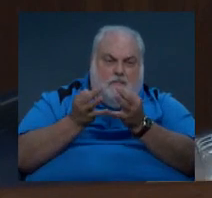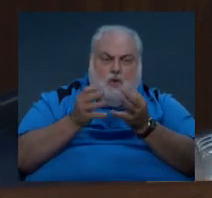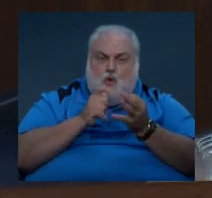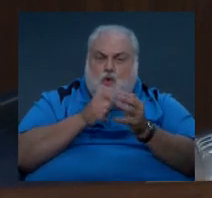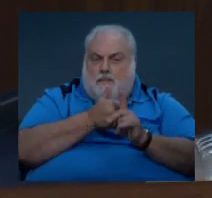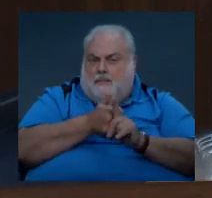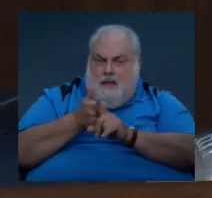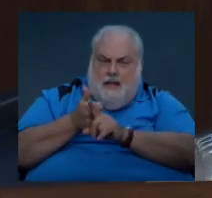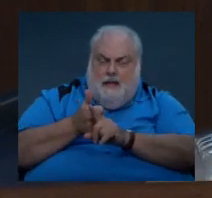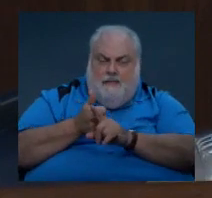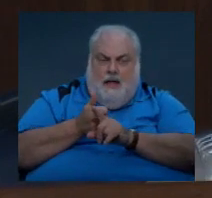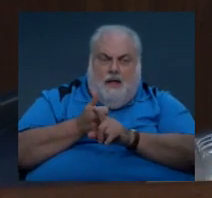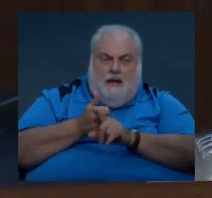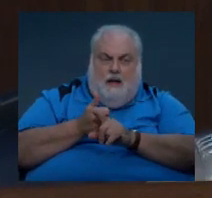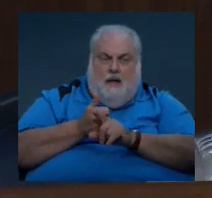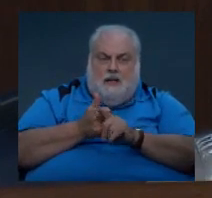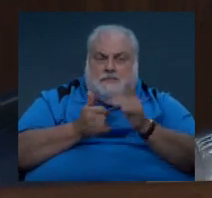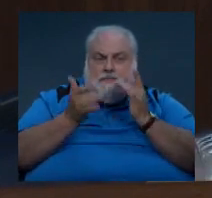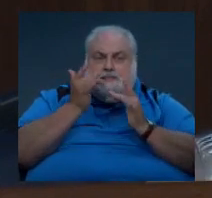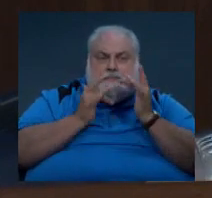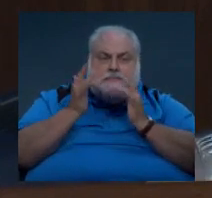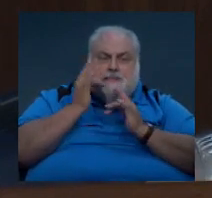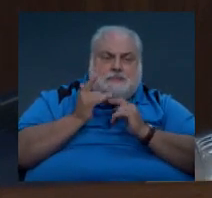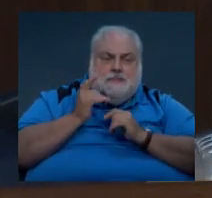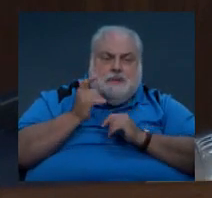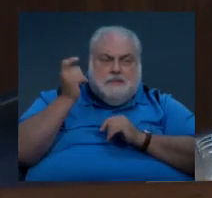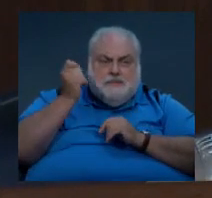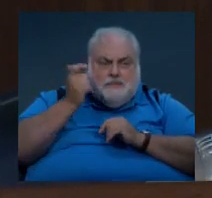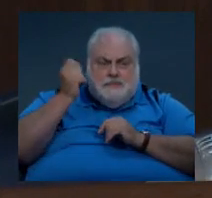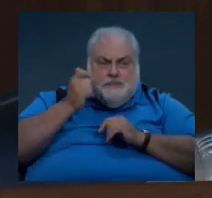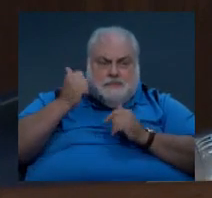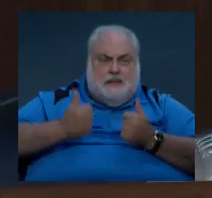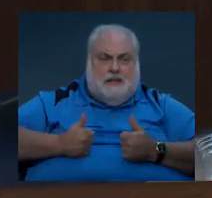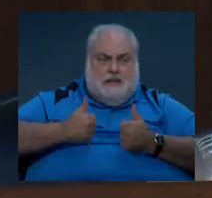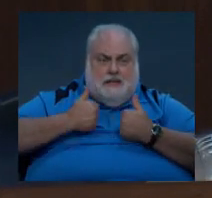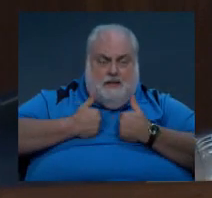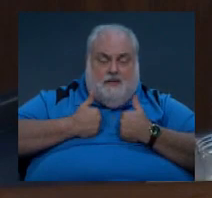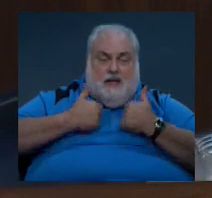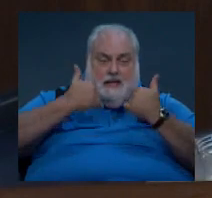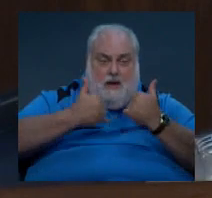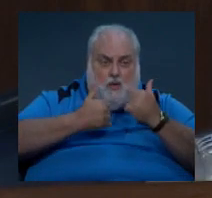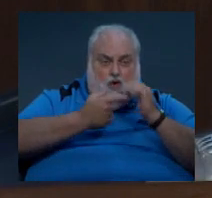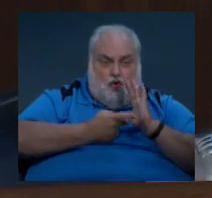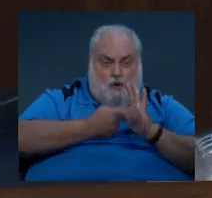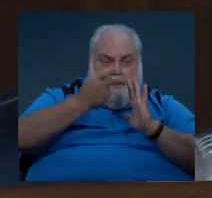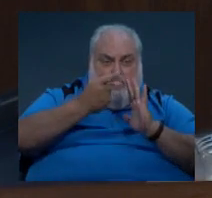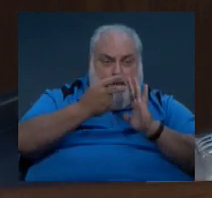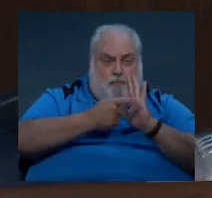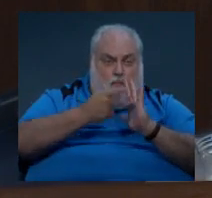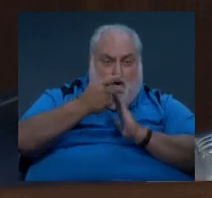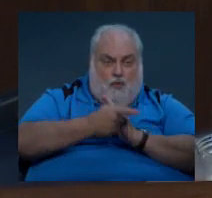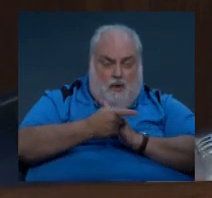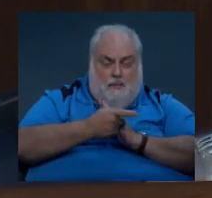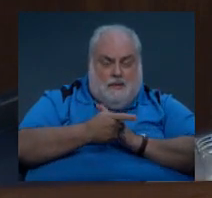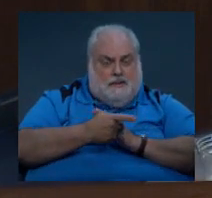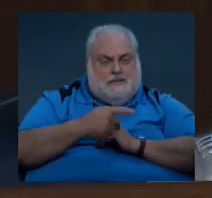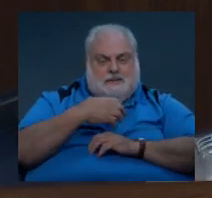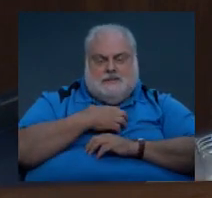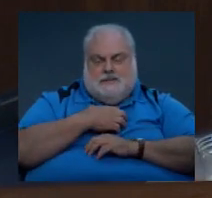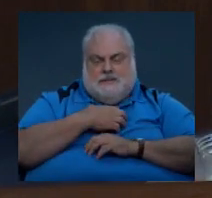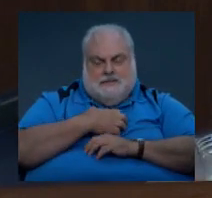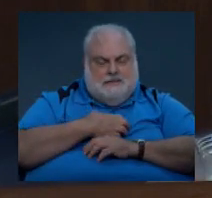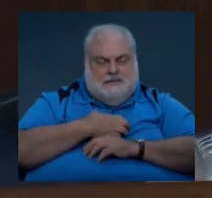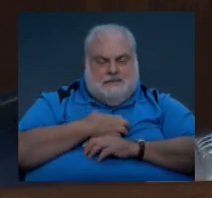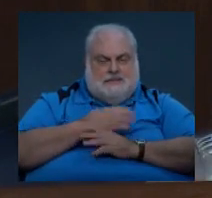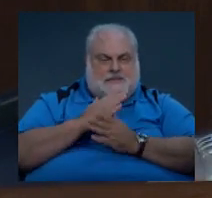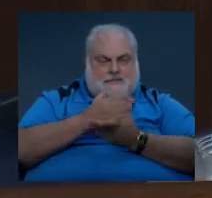on SNAP. And because we now are duplicating a program, I wish we could